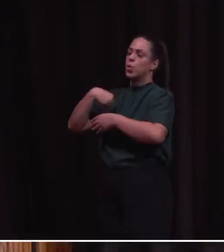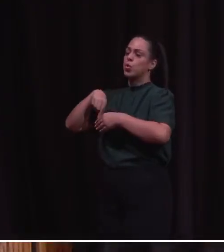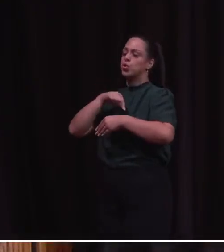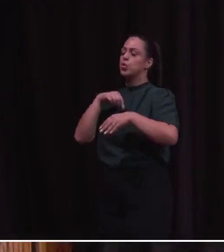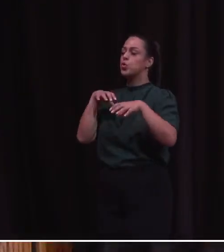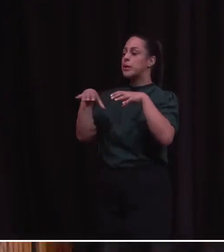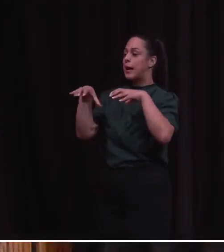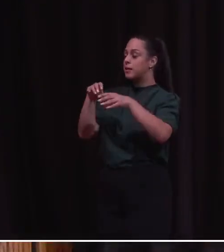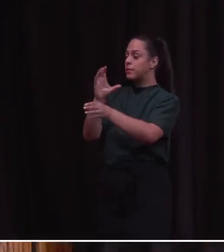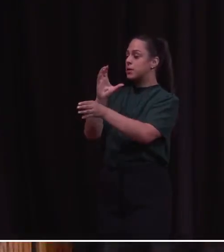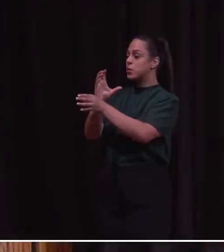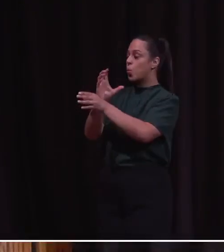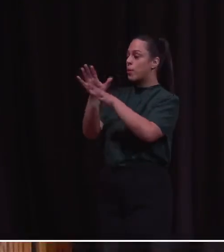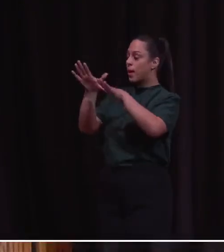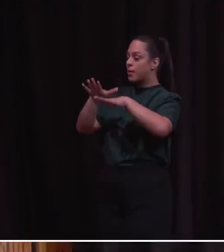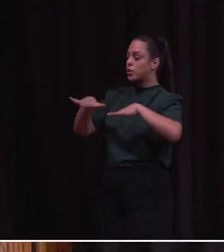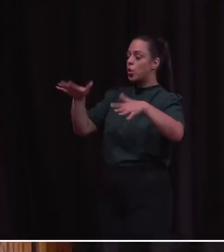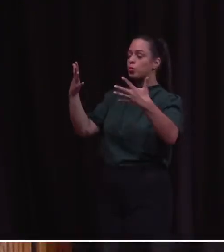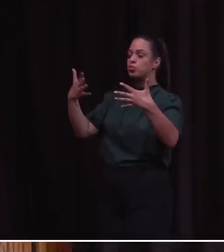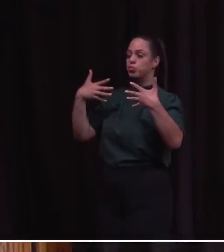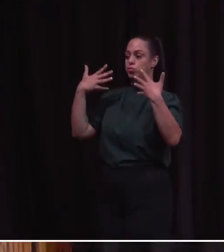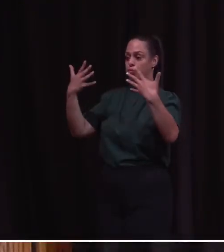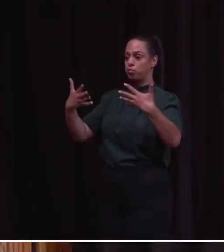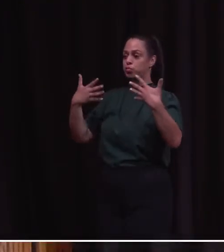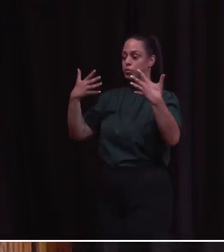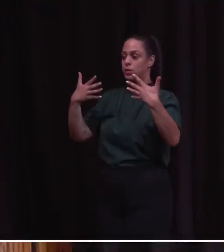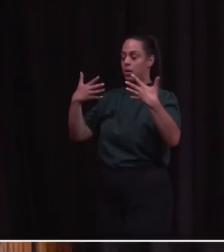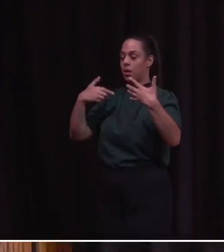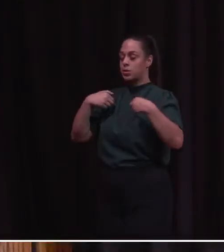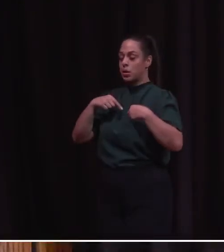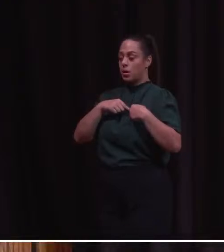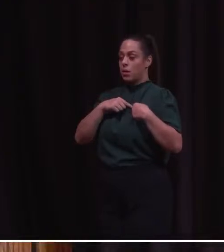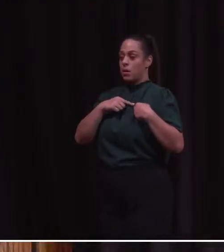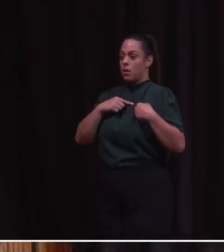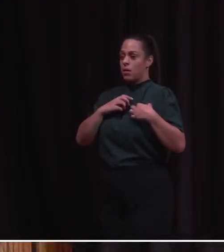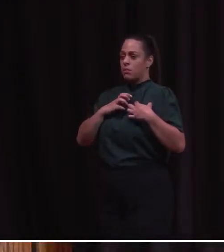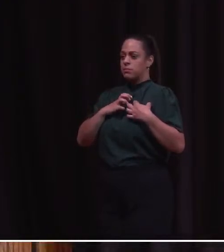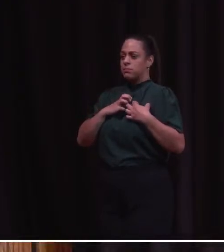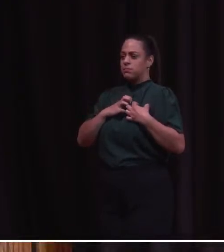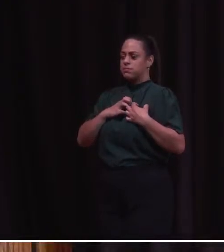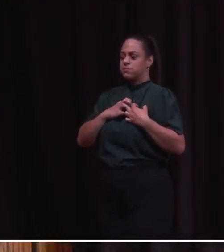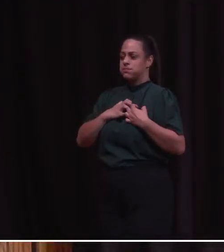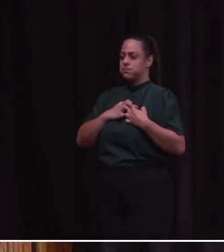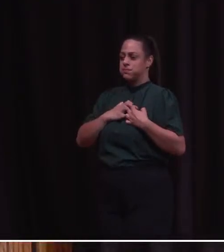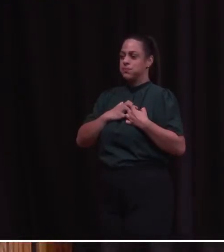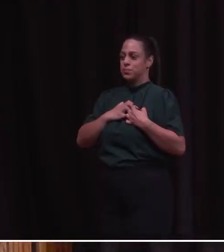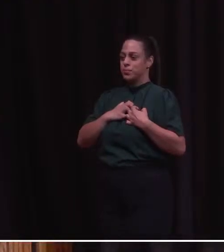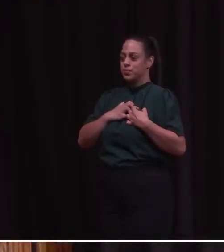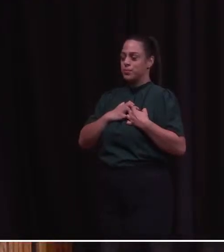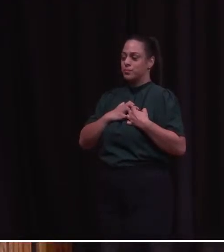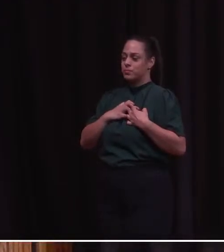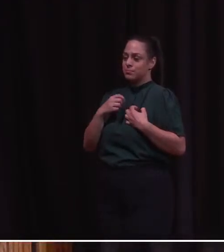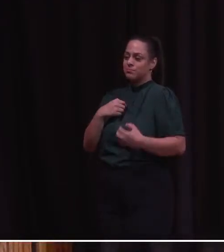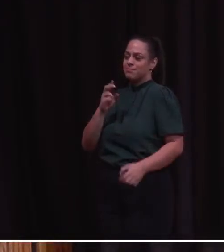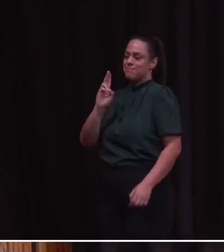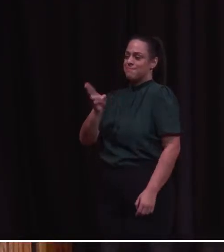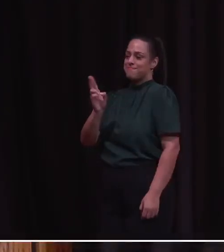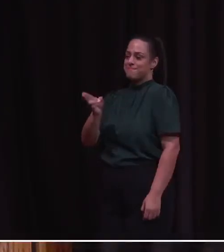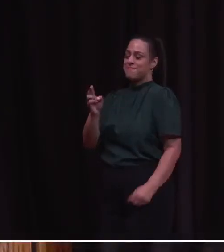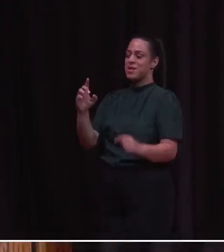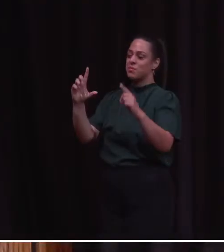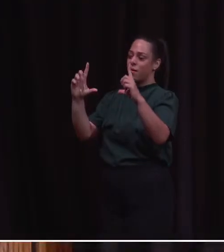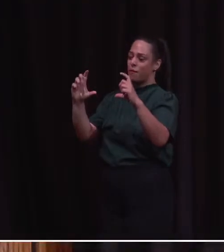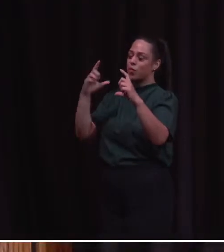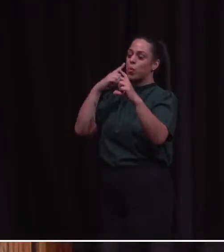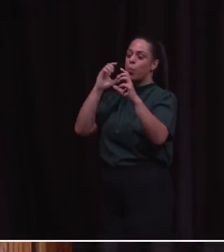heart nearly stopped. It was clearly the picture I'd been in, since you could make out the edge of my coat on the far left